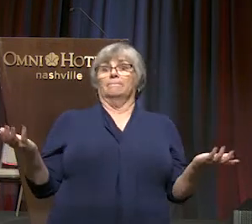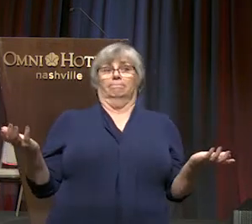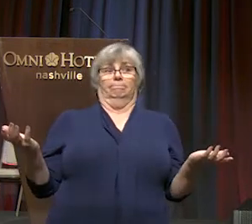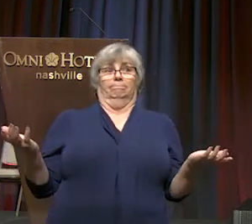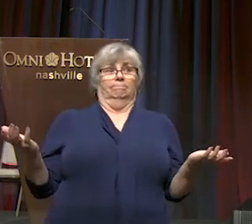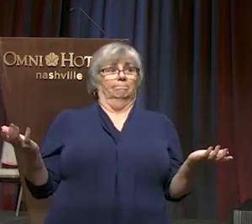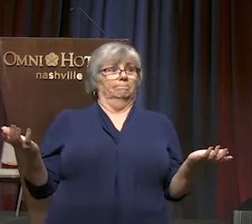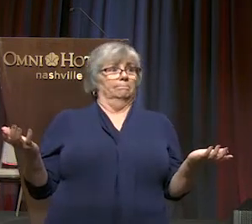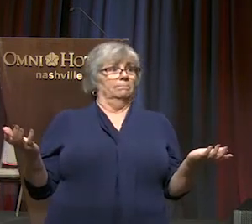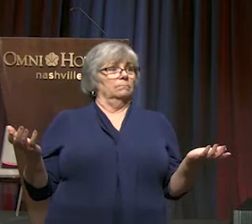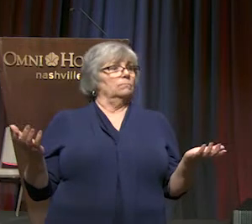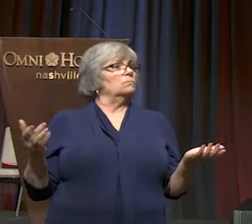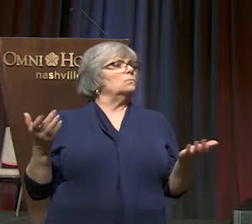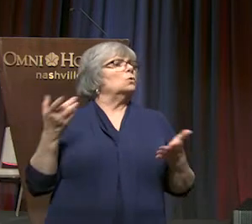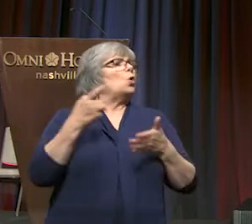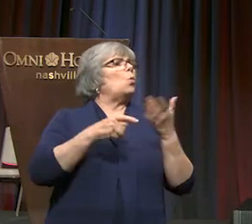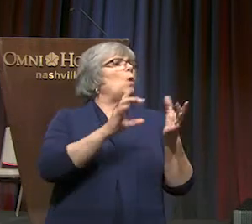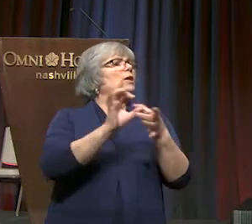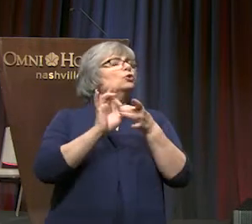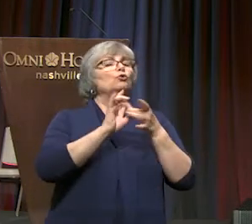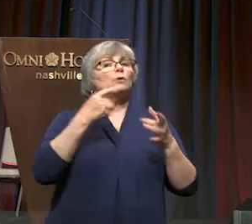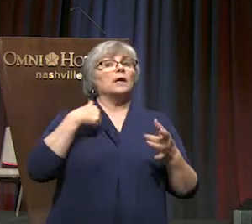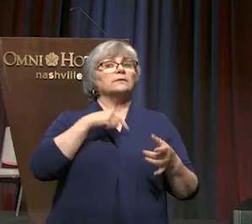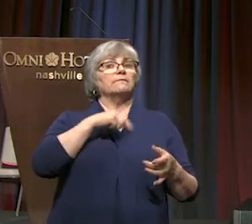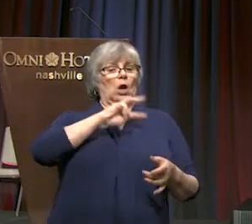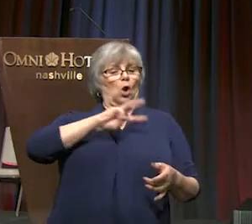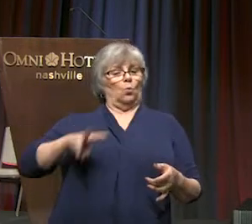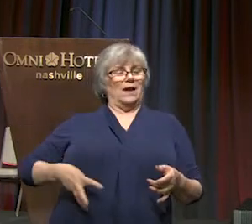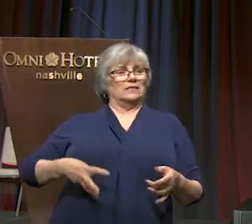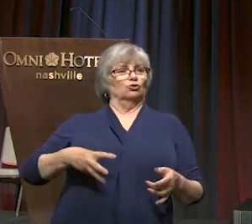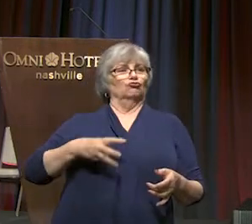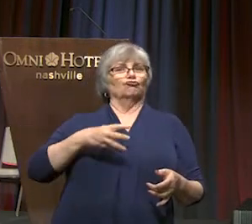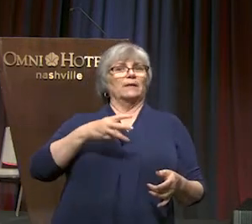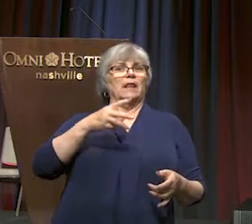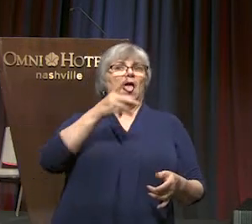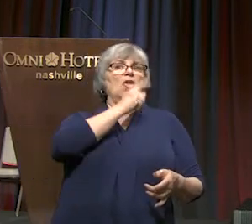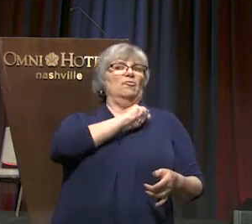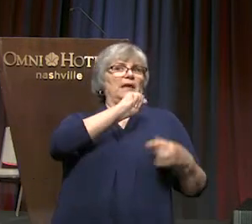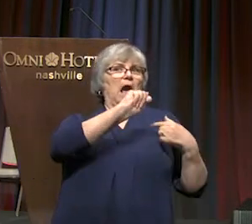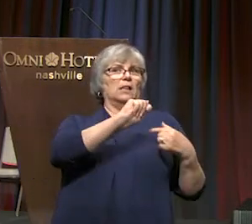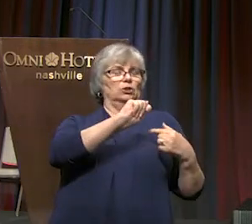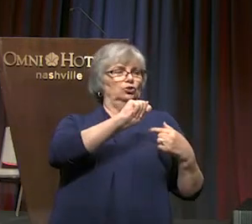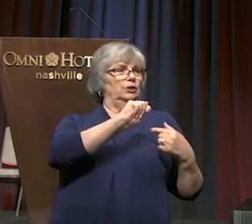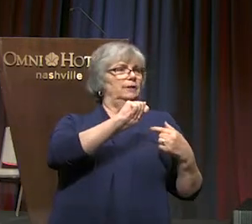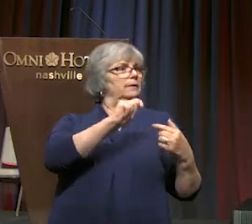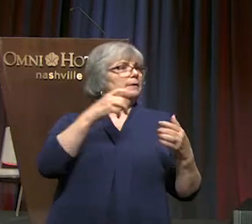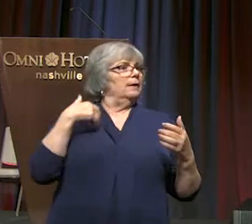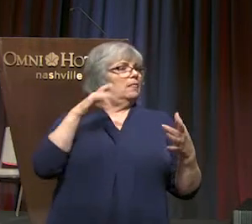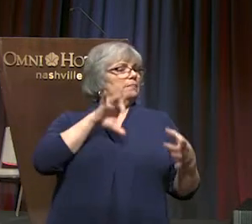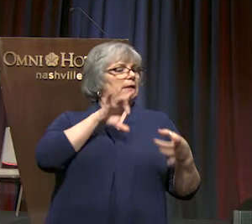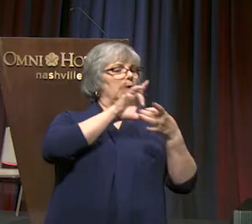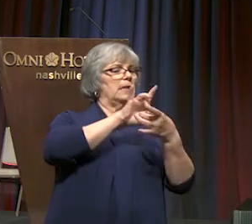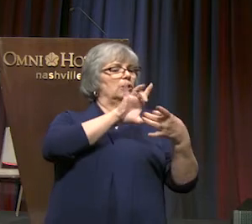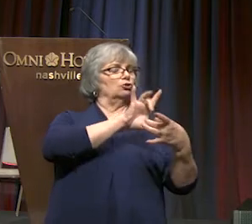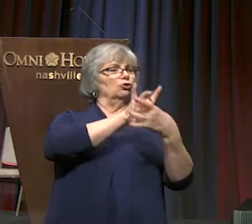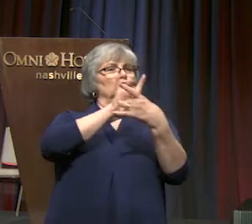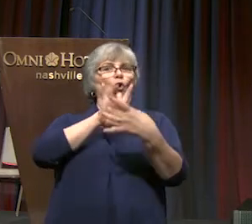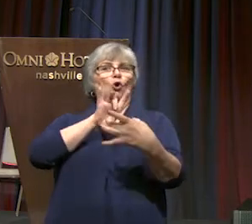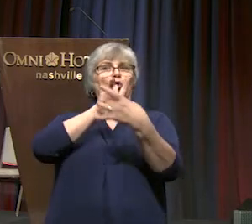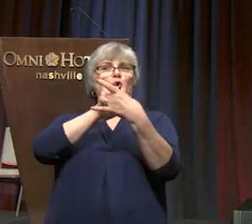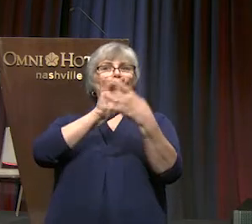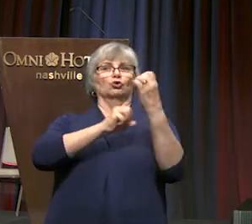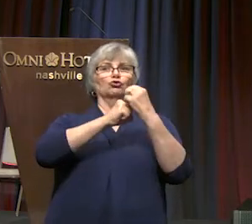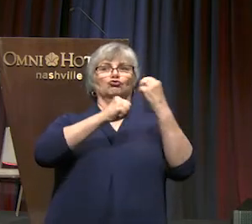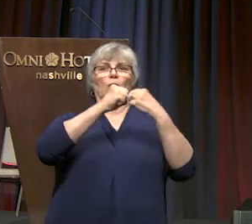What unites us is our Wesleyan theology, is the connectional structure of our